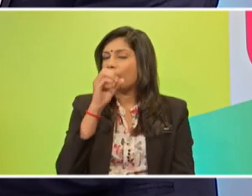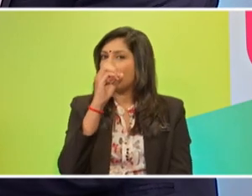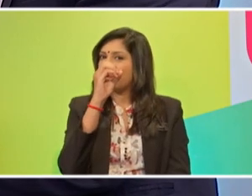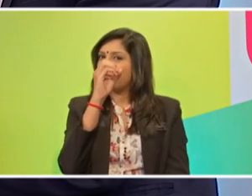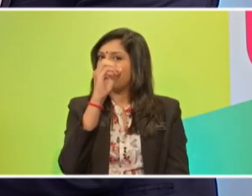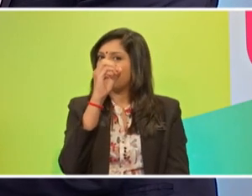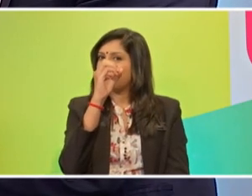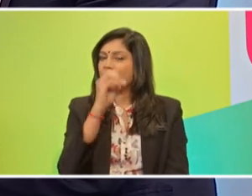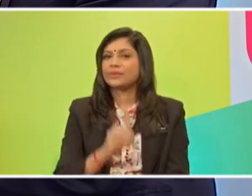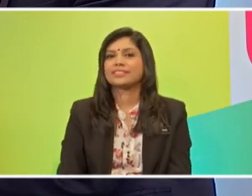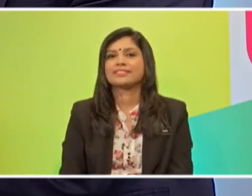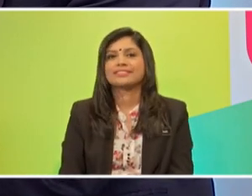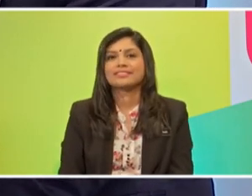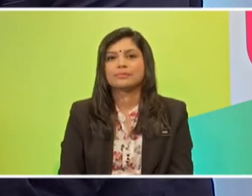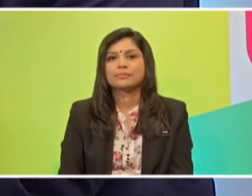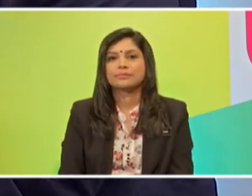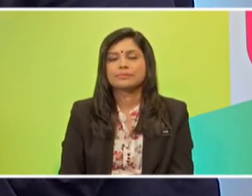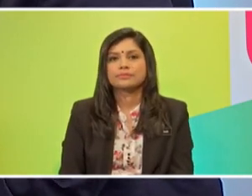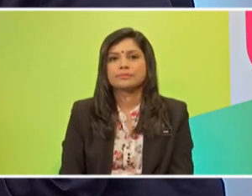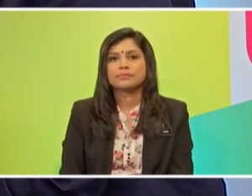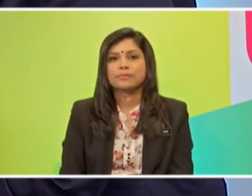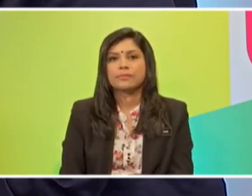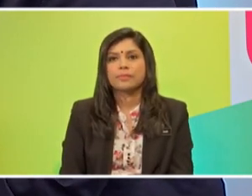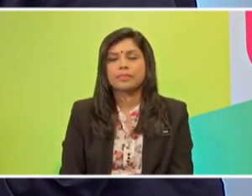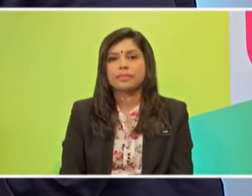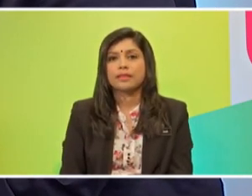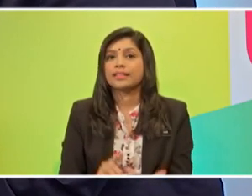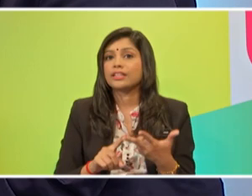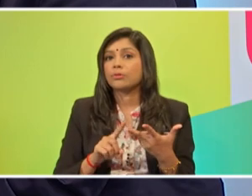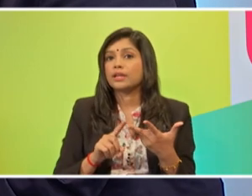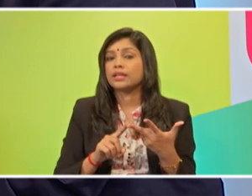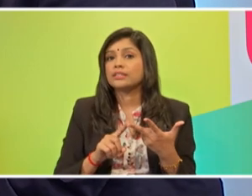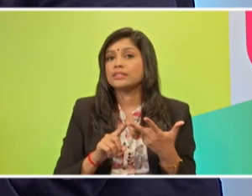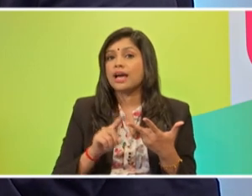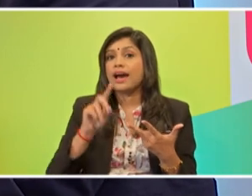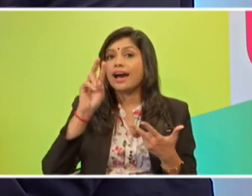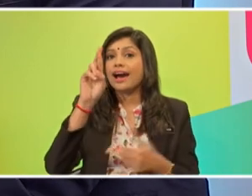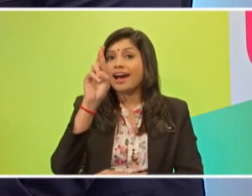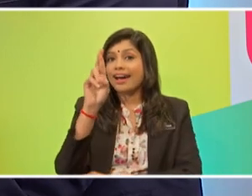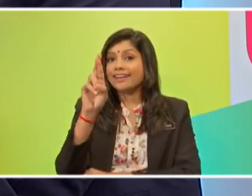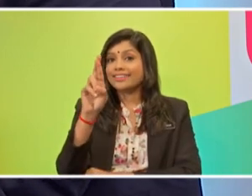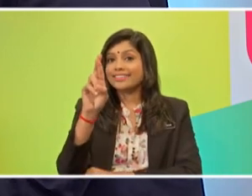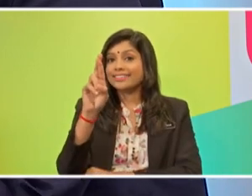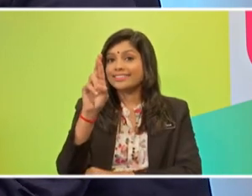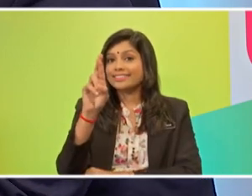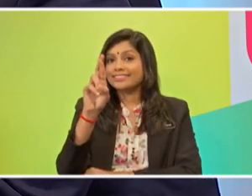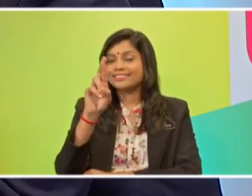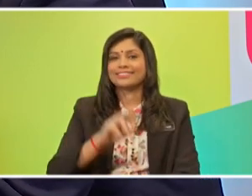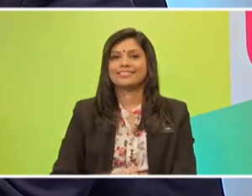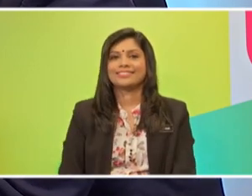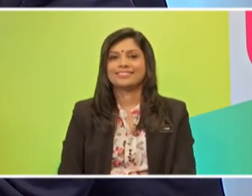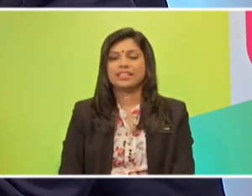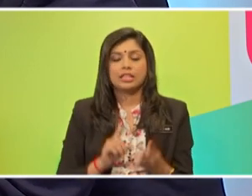Very good. And then R. Yes. And